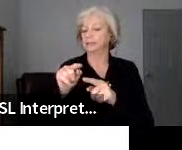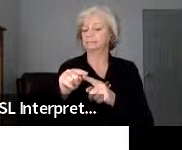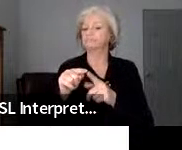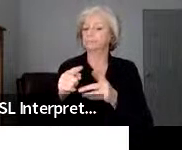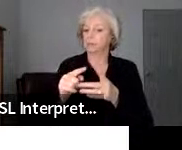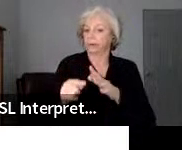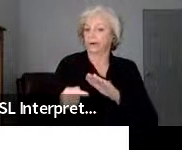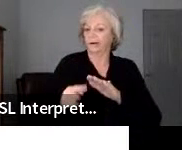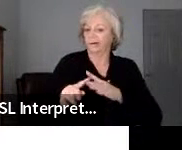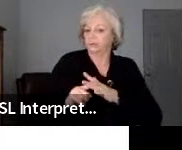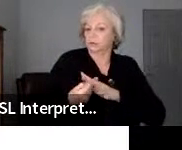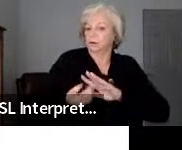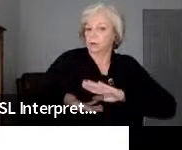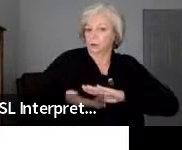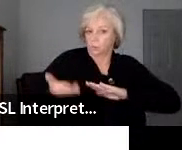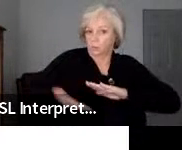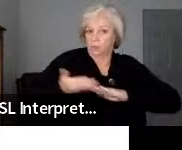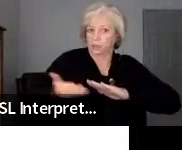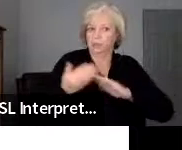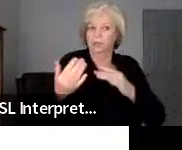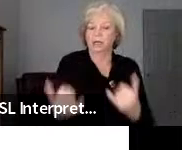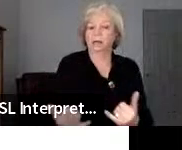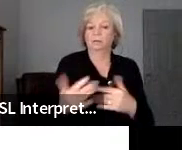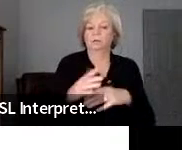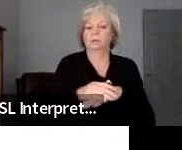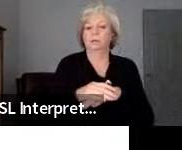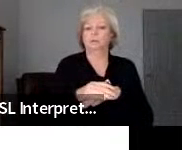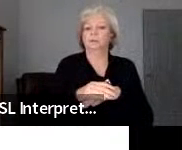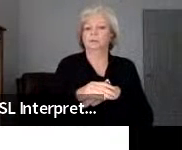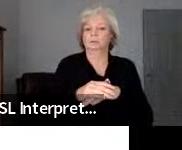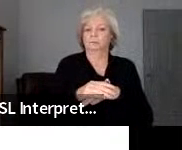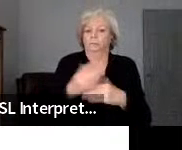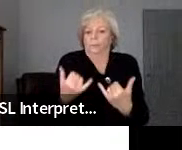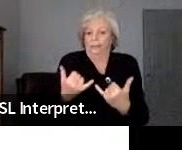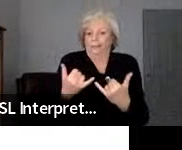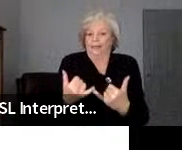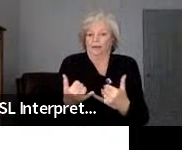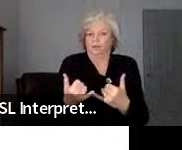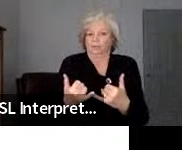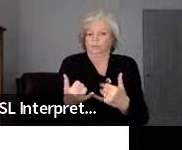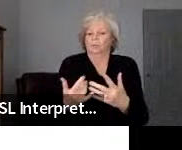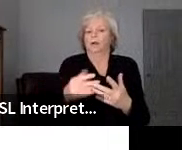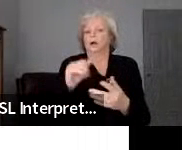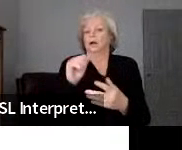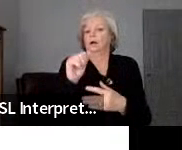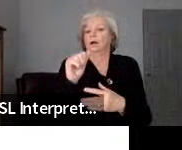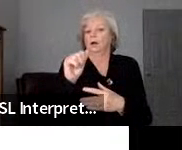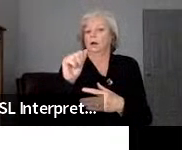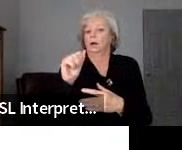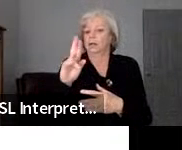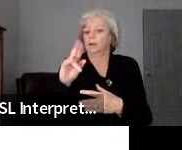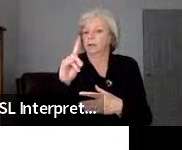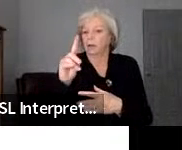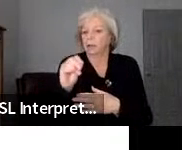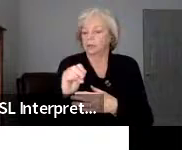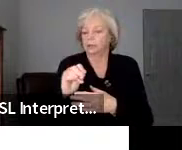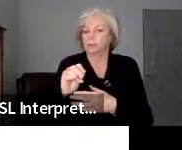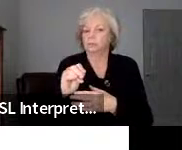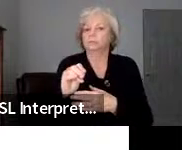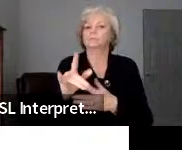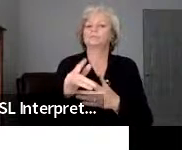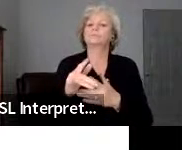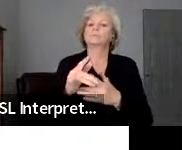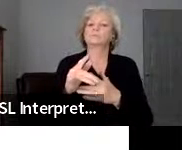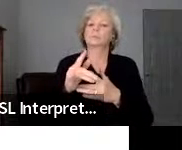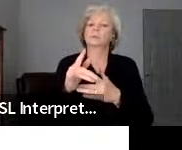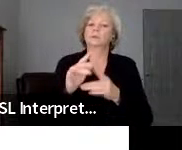And as we speak, our streaming audio scripts are being finalized and being recorded this week.